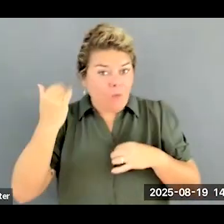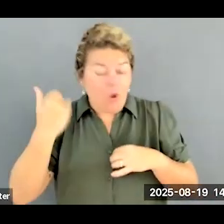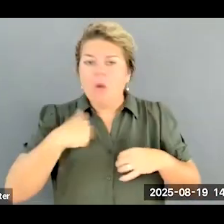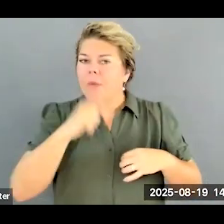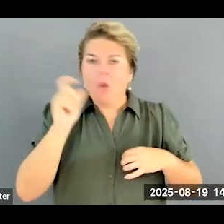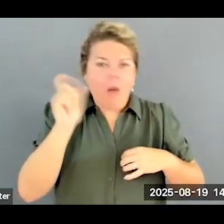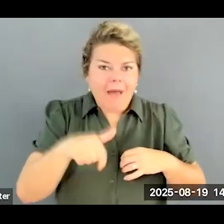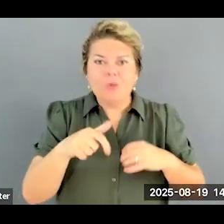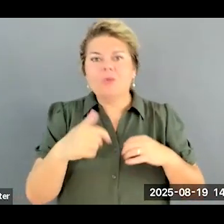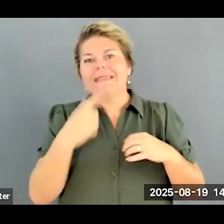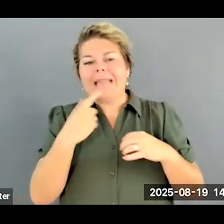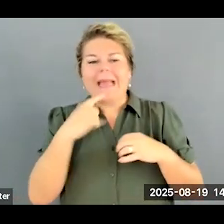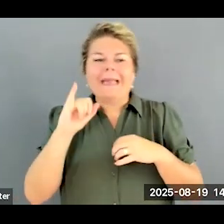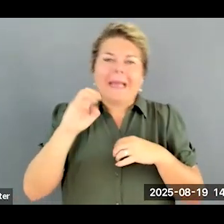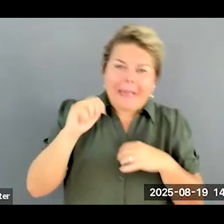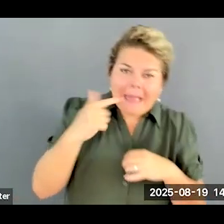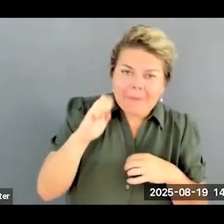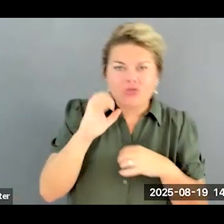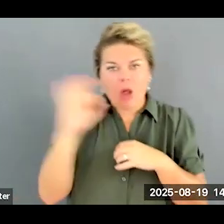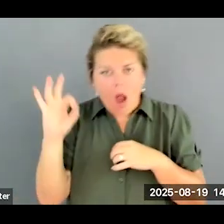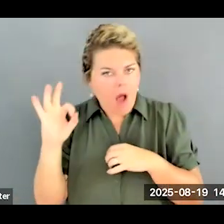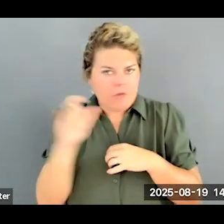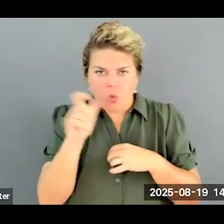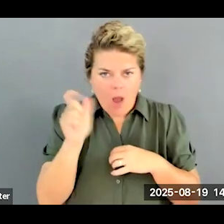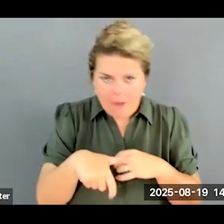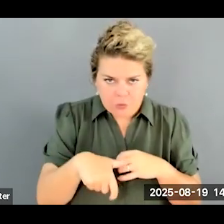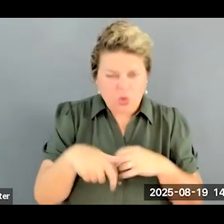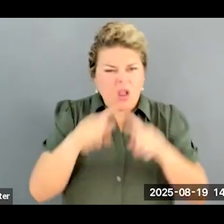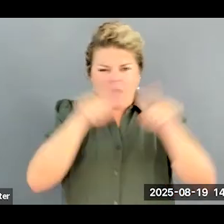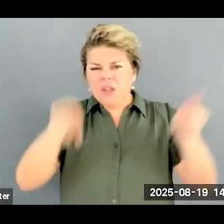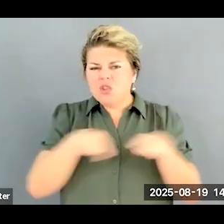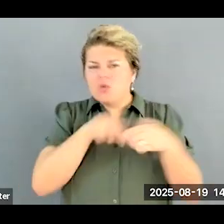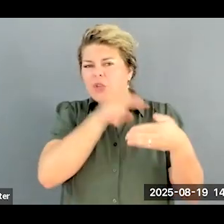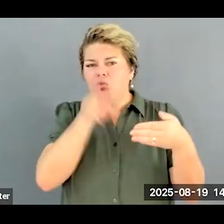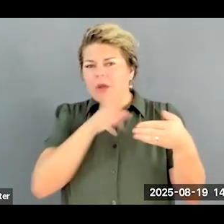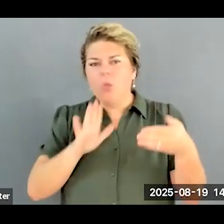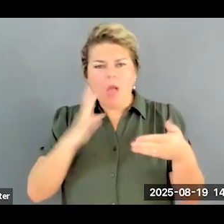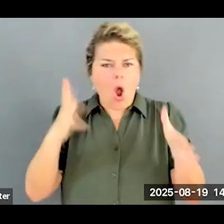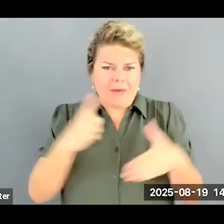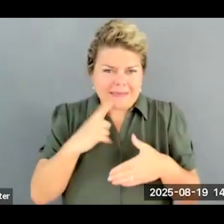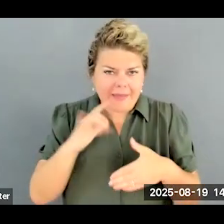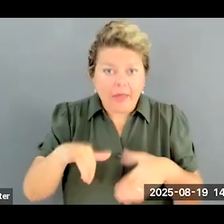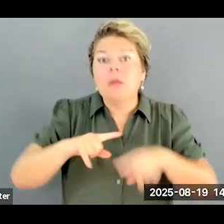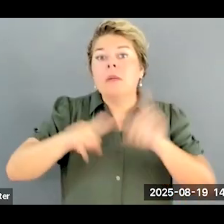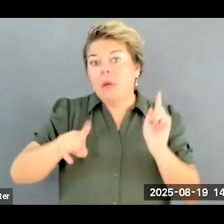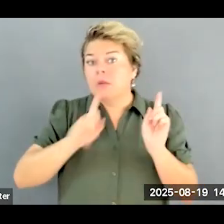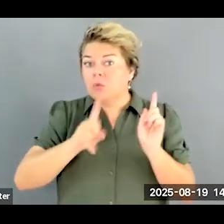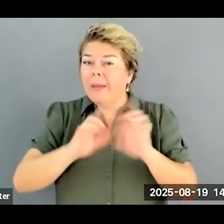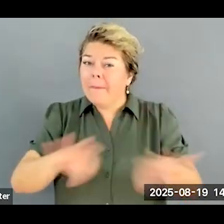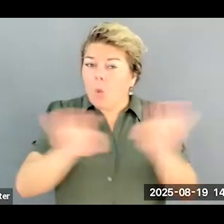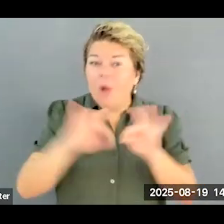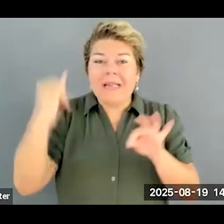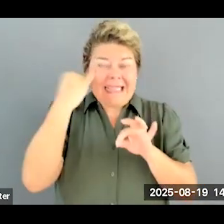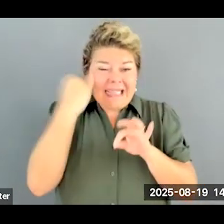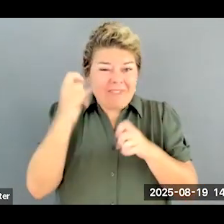put photo of or image of in alt text, as the screen reader does already include this, but it can be really important to